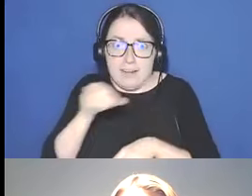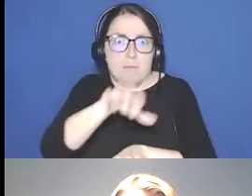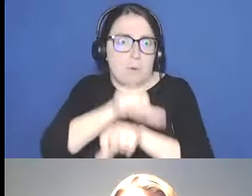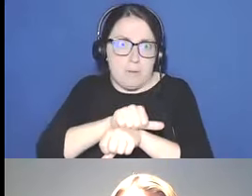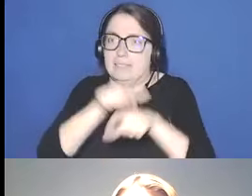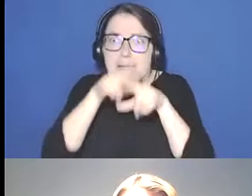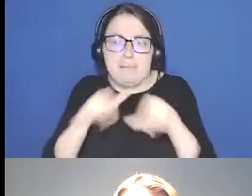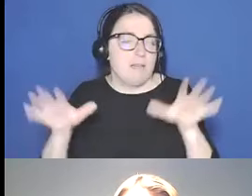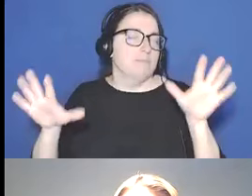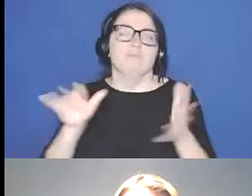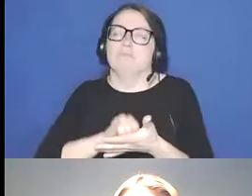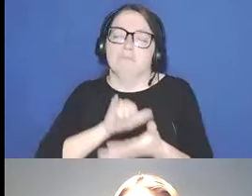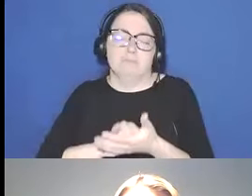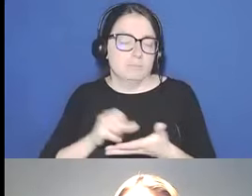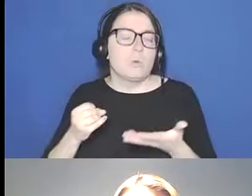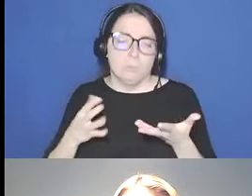appointments.